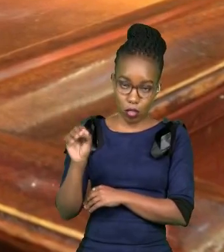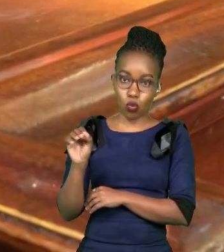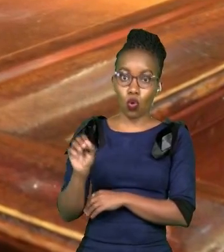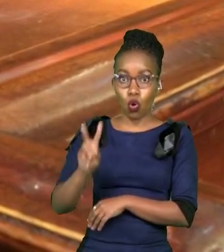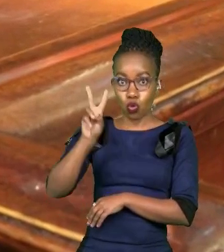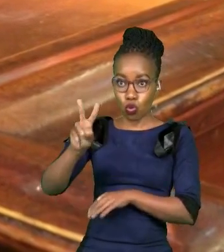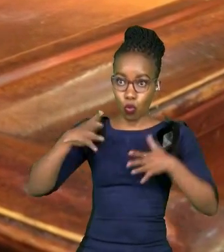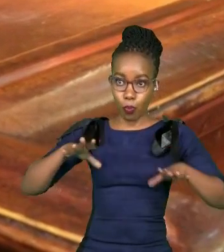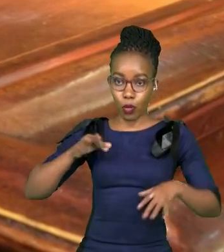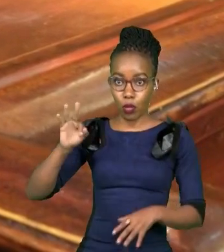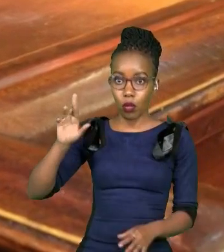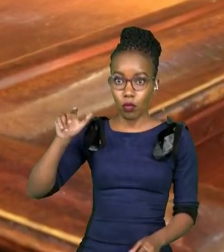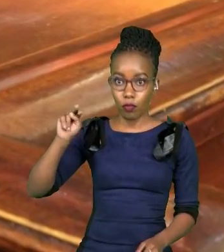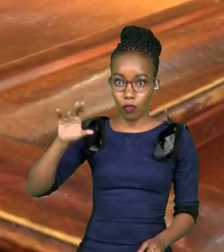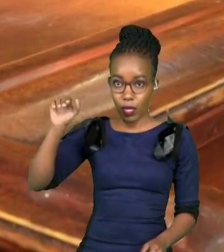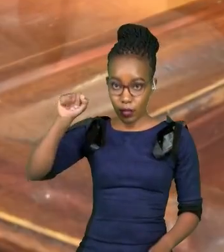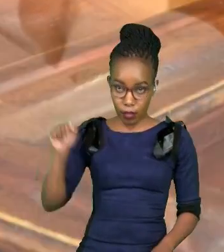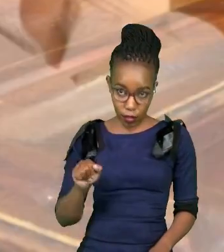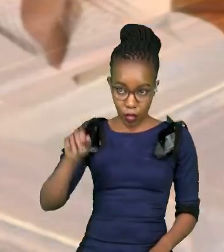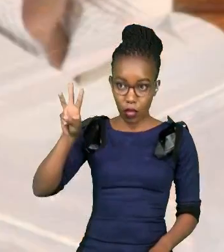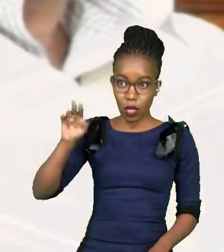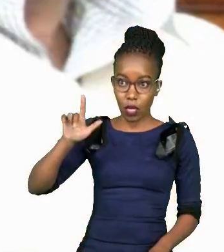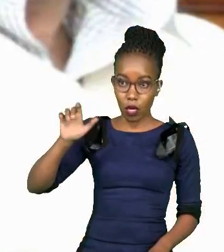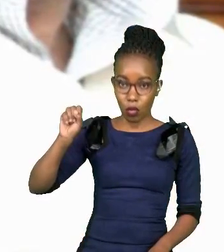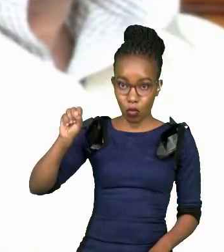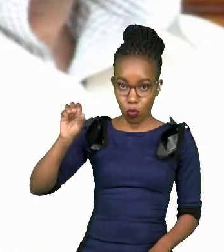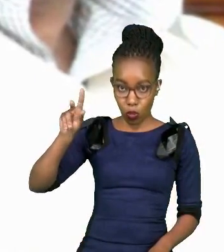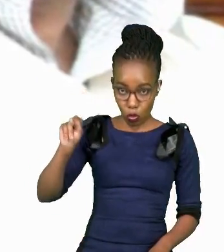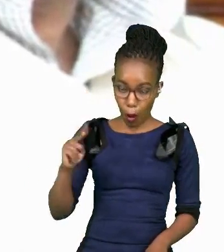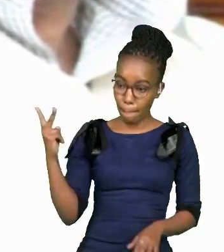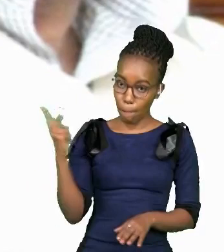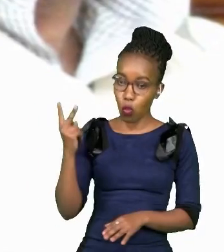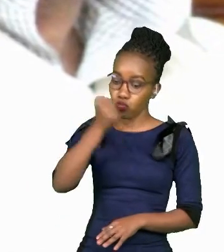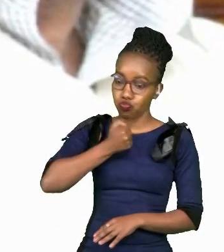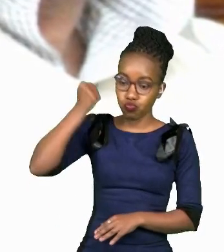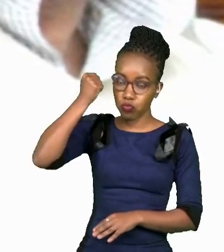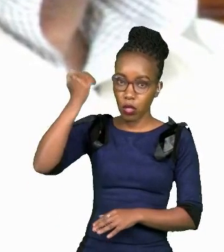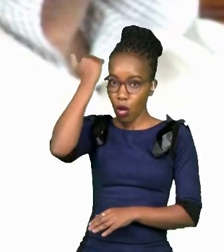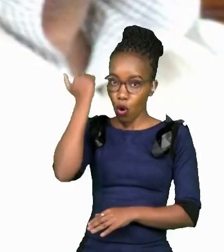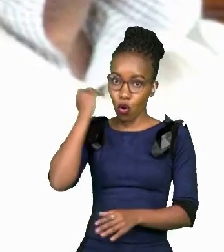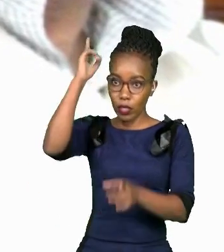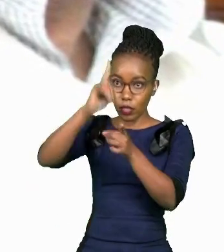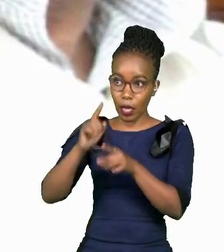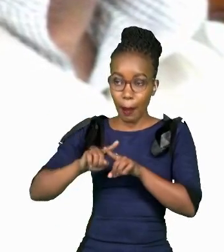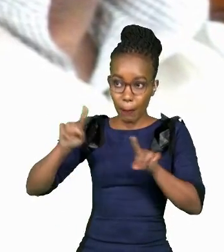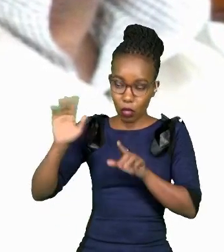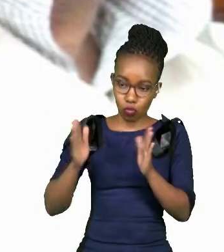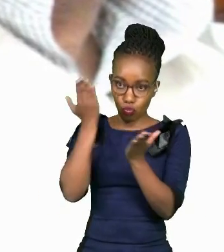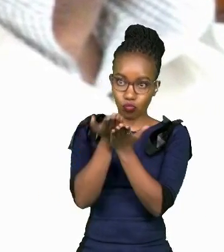convicts, Francis Muruetetu and Wilson Mwangi, had been sentenced to death and appealed their judgment, terming it